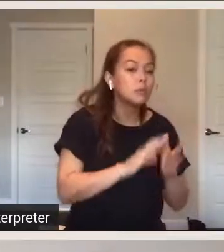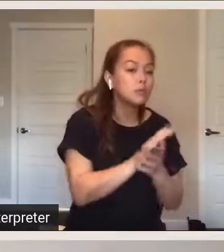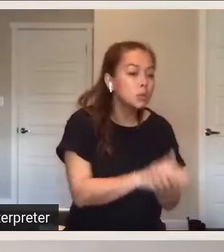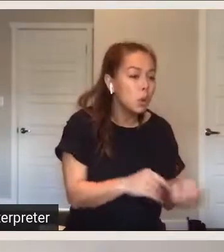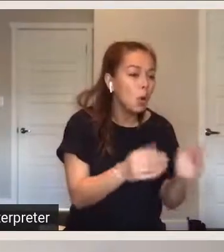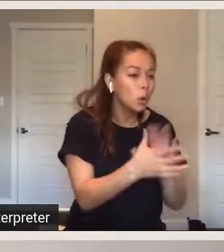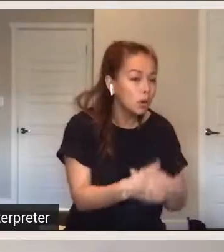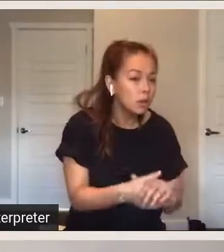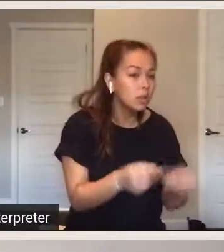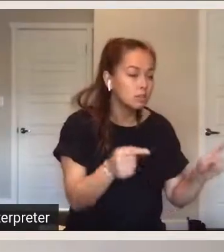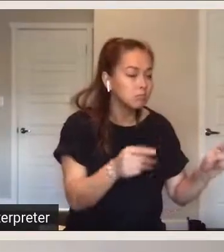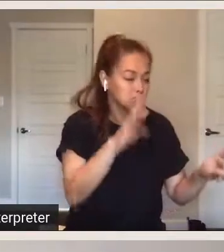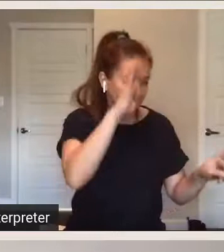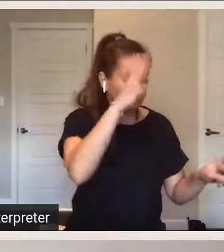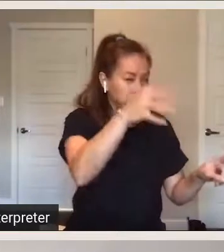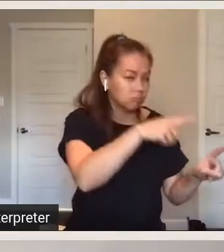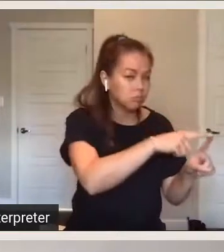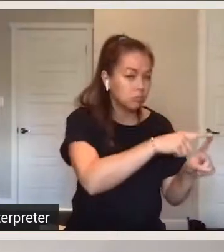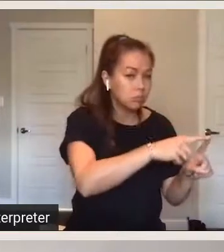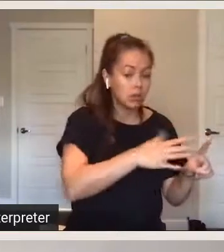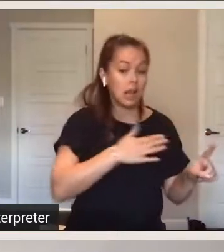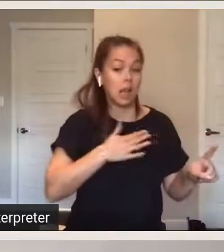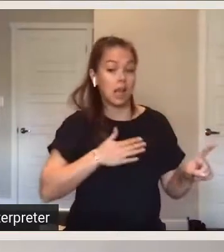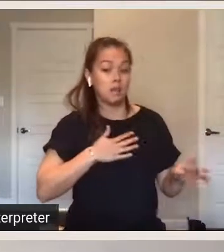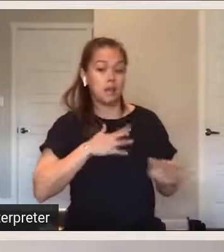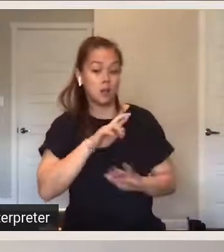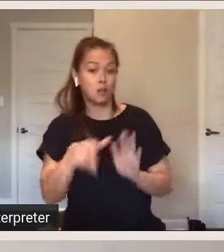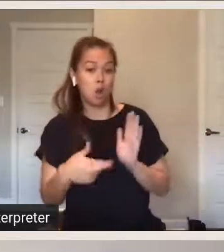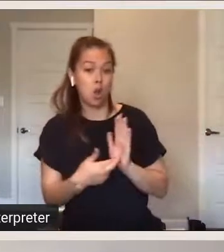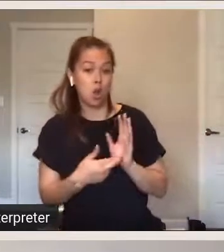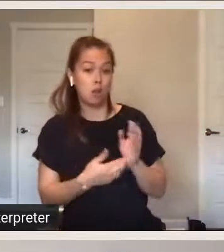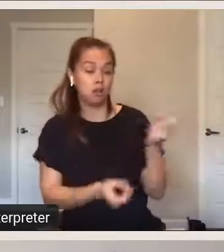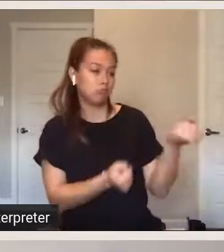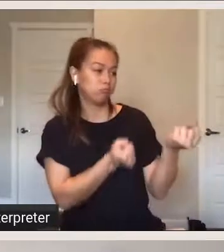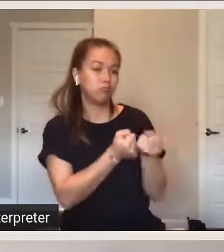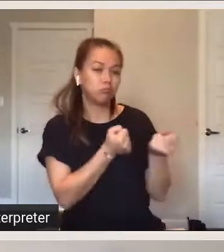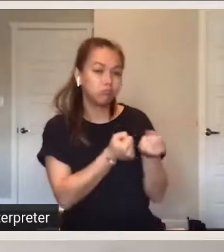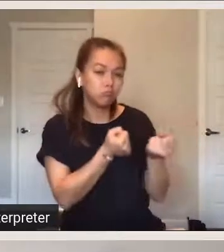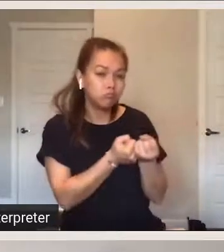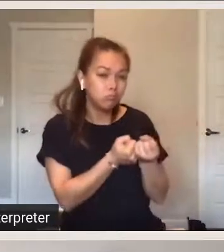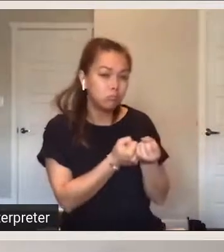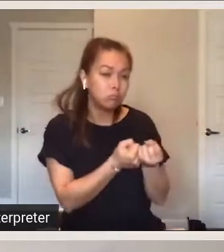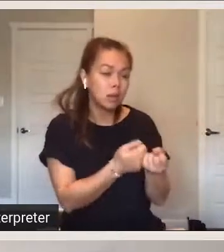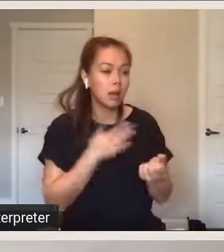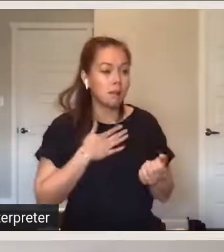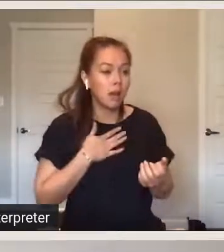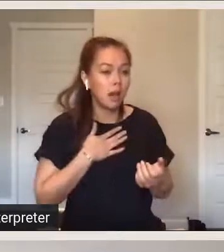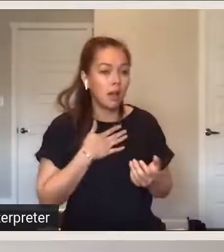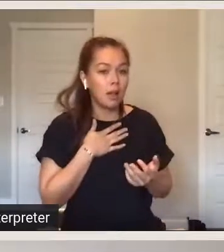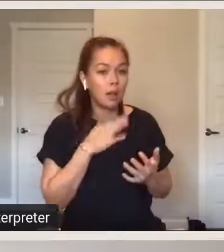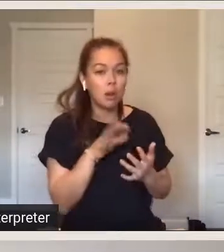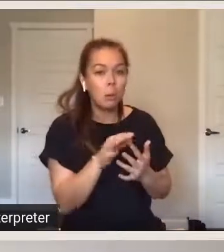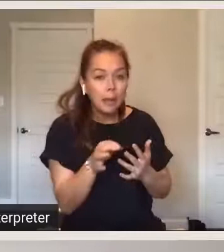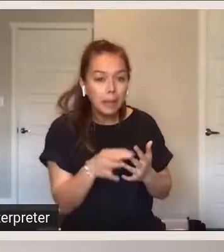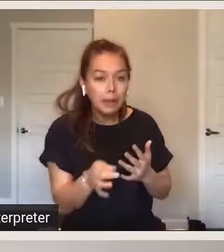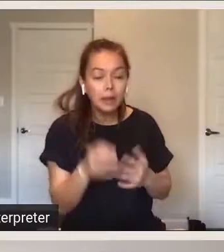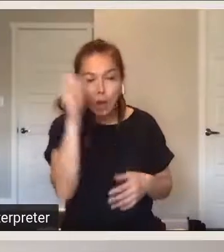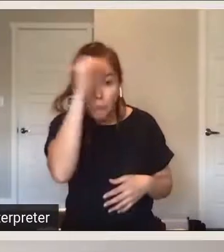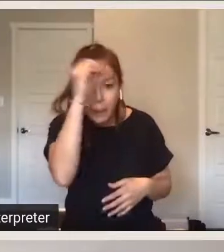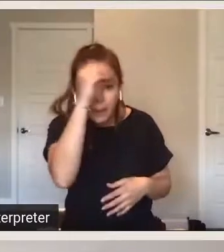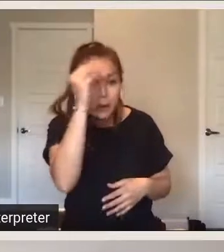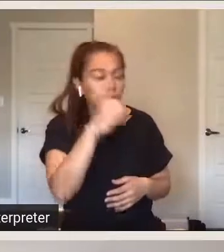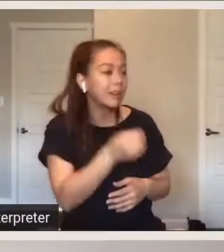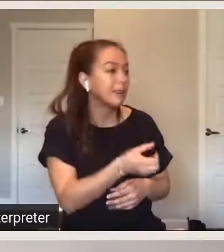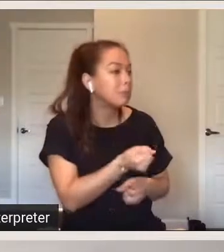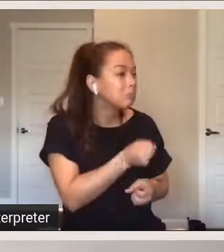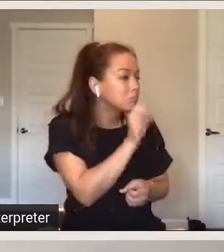role was just basically to assist in giving my opinion and where he could improve things and, you know, obviously